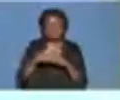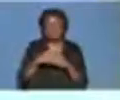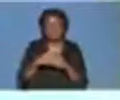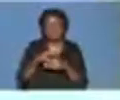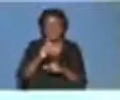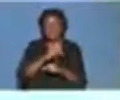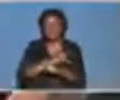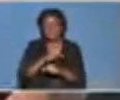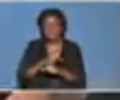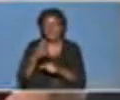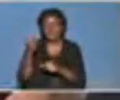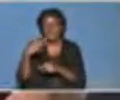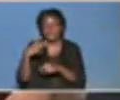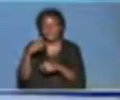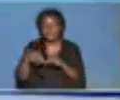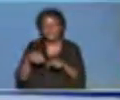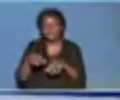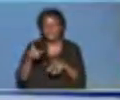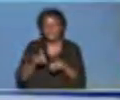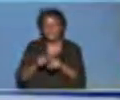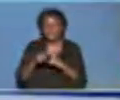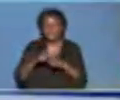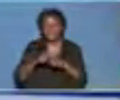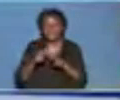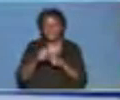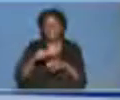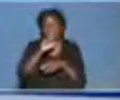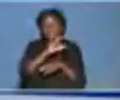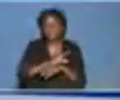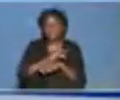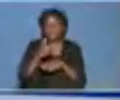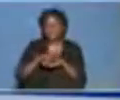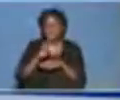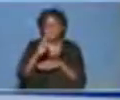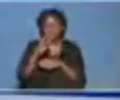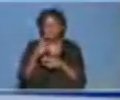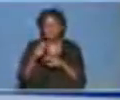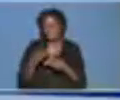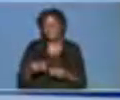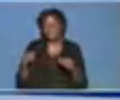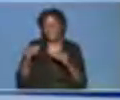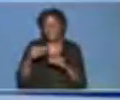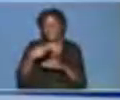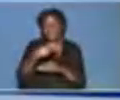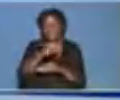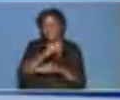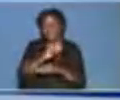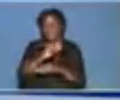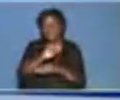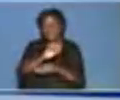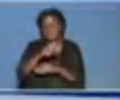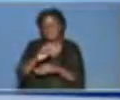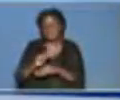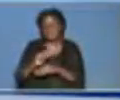Well, power loss has also plagued Eleuthera after one of the primary Hatchet Bay power station units failed this past